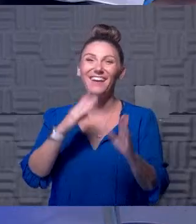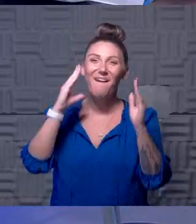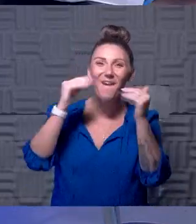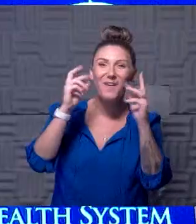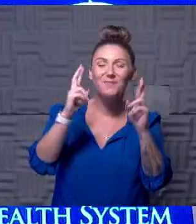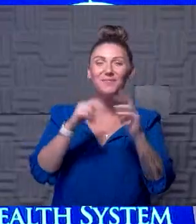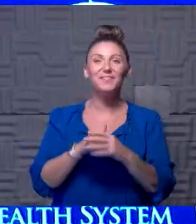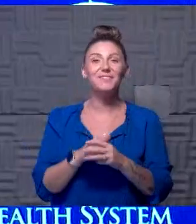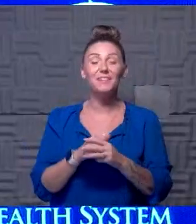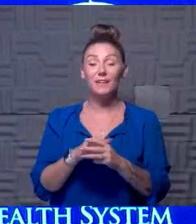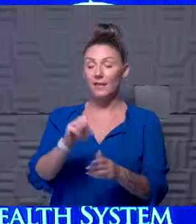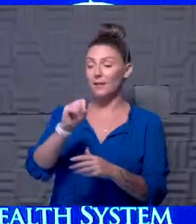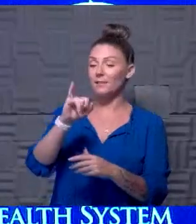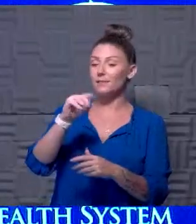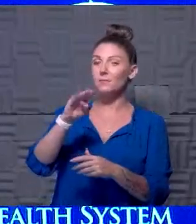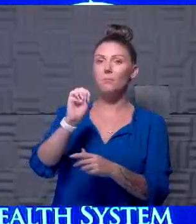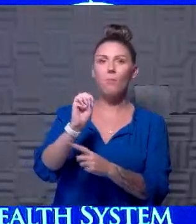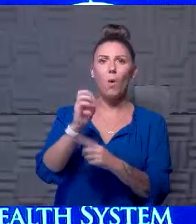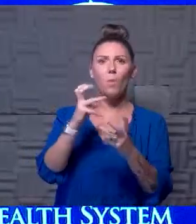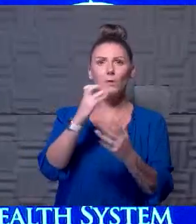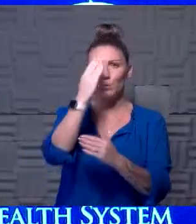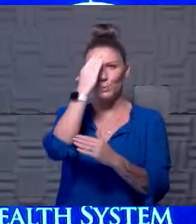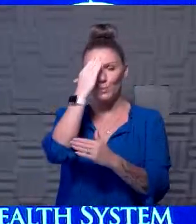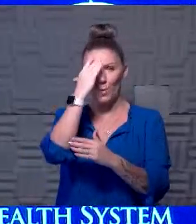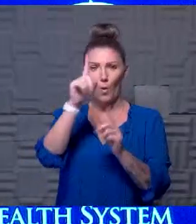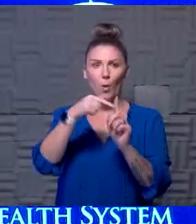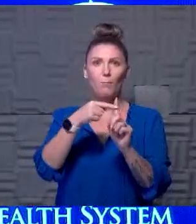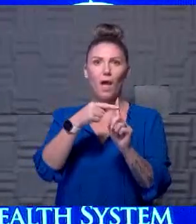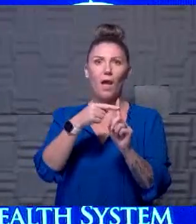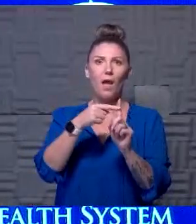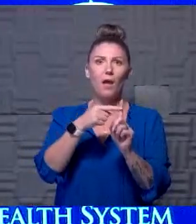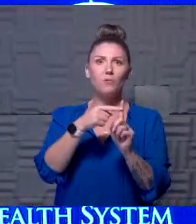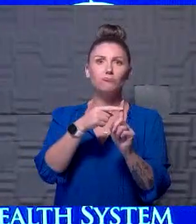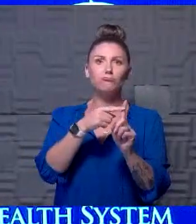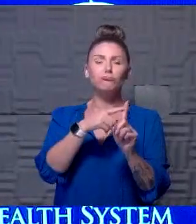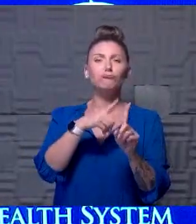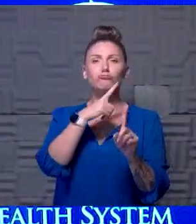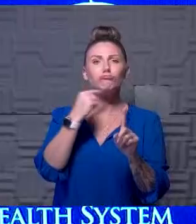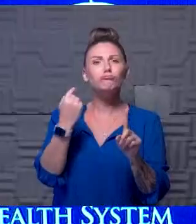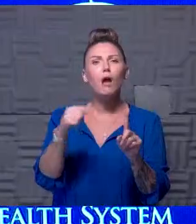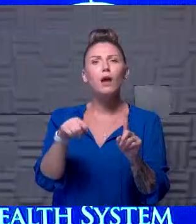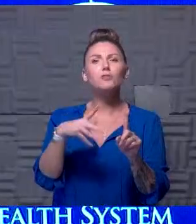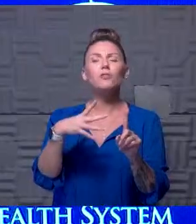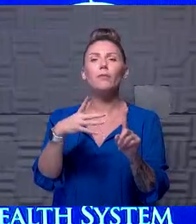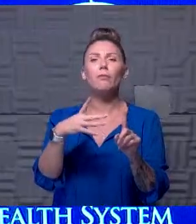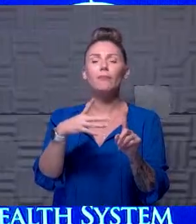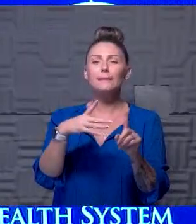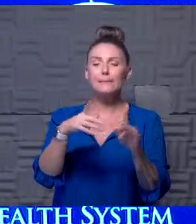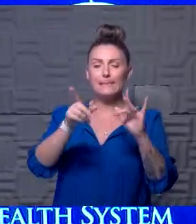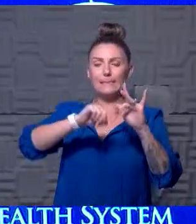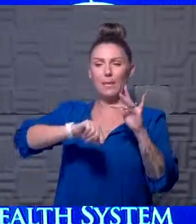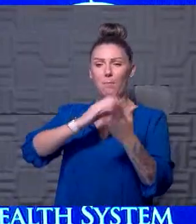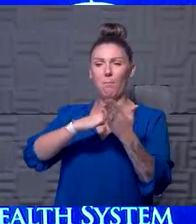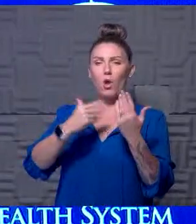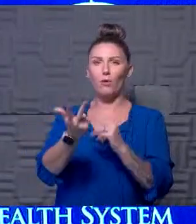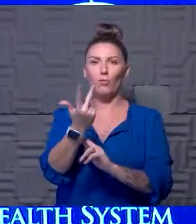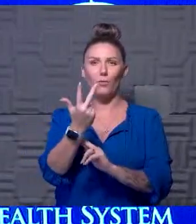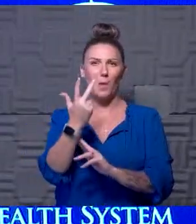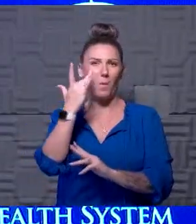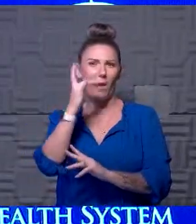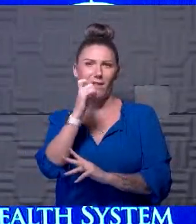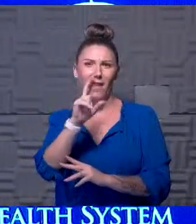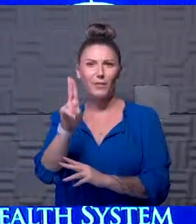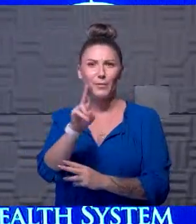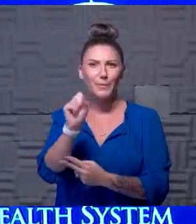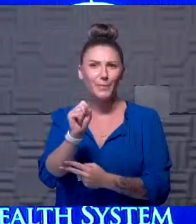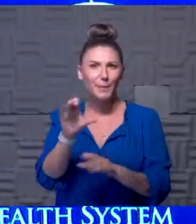Okay. Simone wants to know what you think about Russia skipping phase 3 with their trial, and why don't you guys just do that? Let's